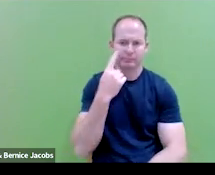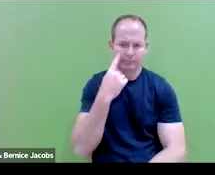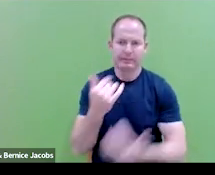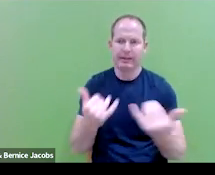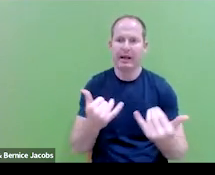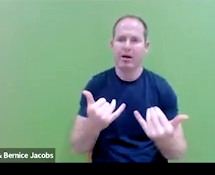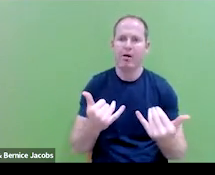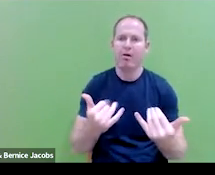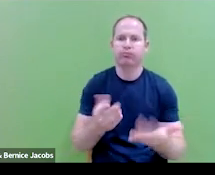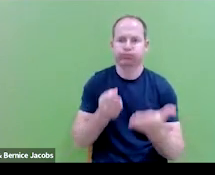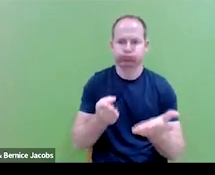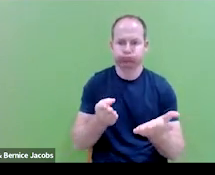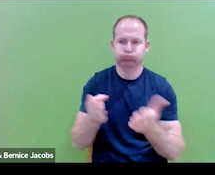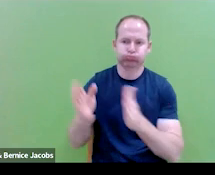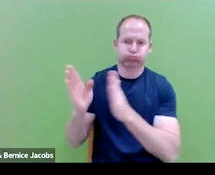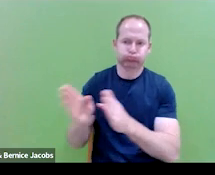the app to be laid out for me.